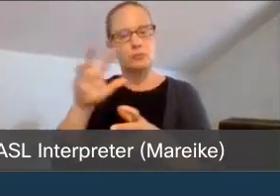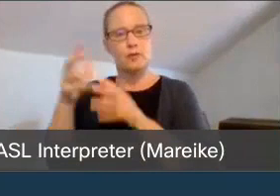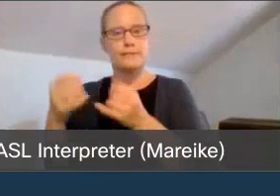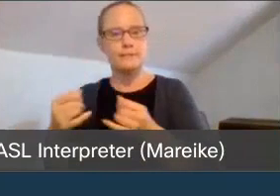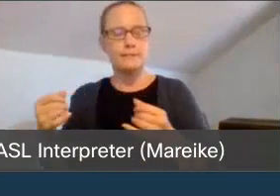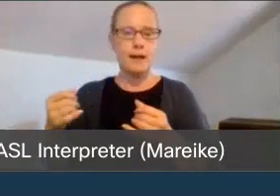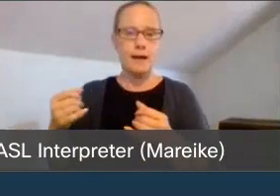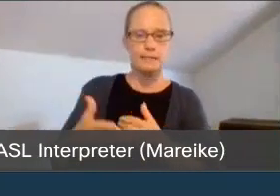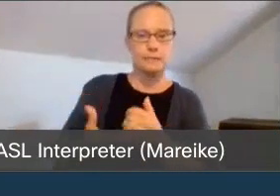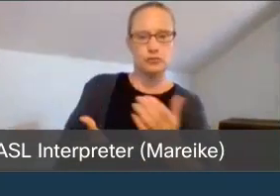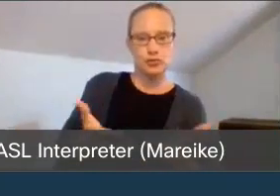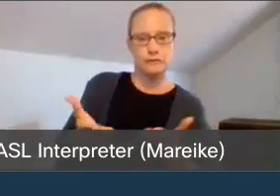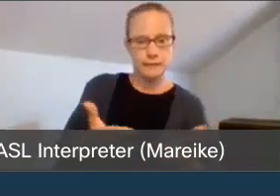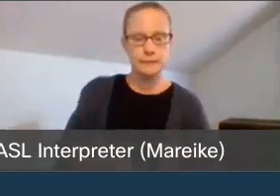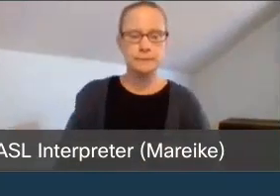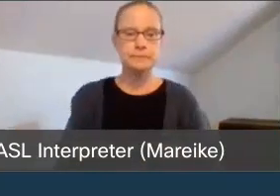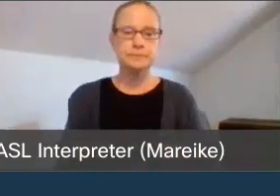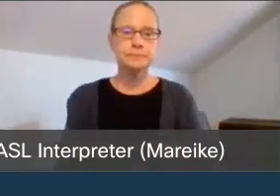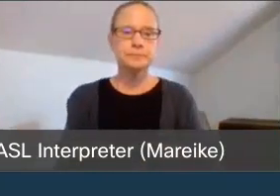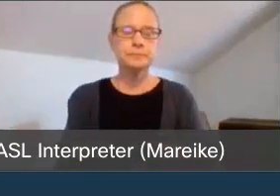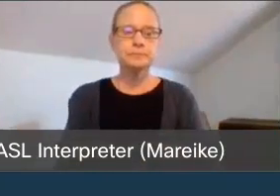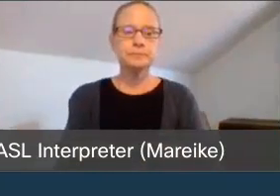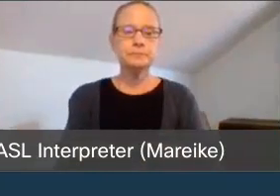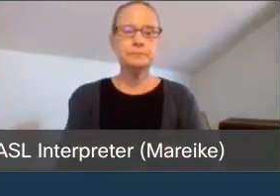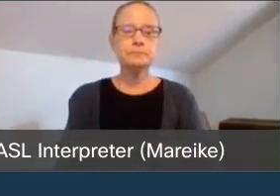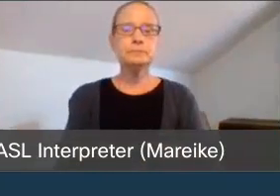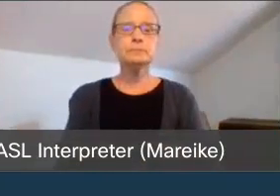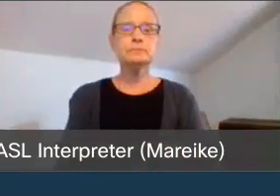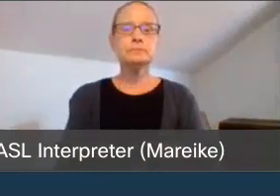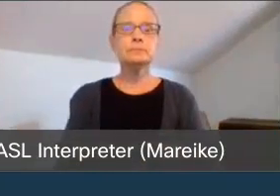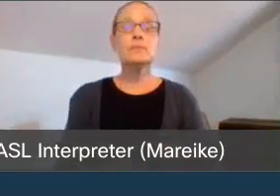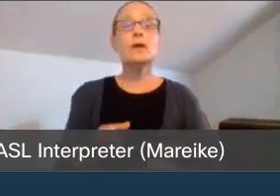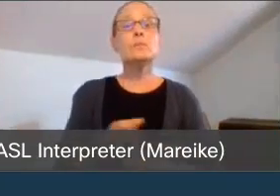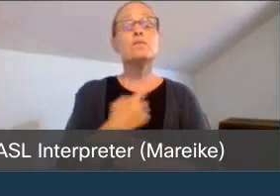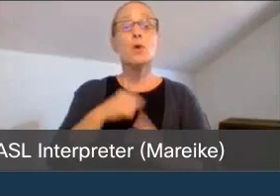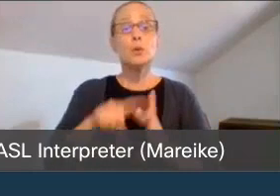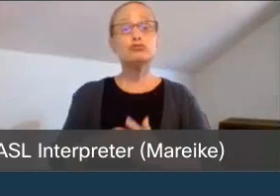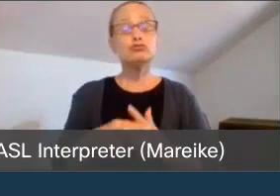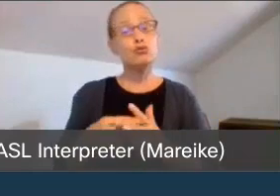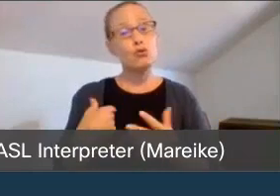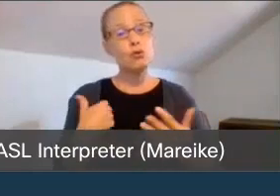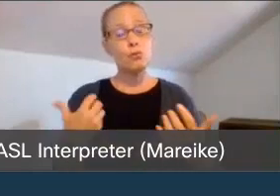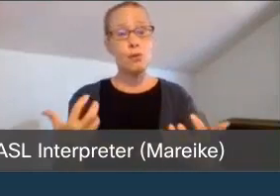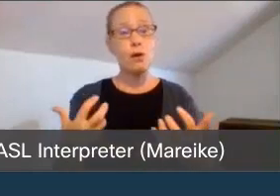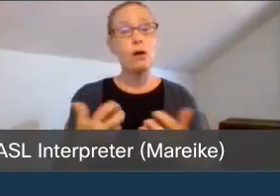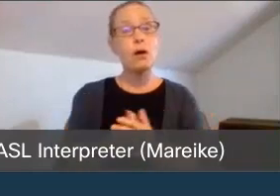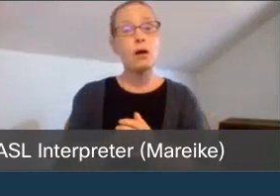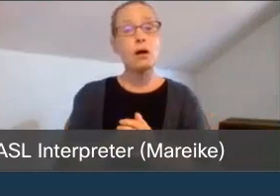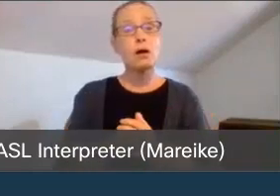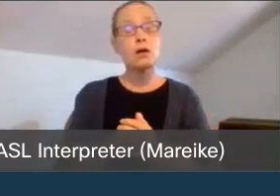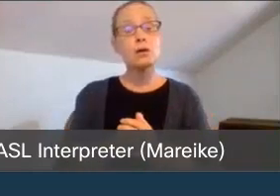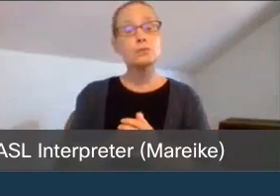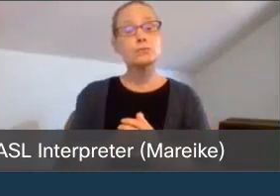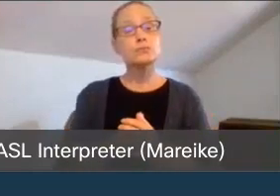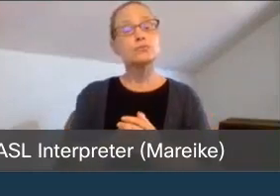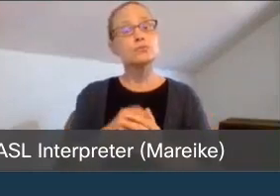line integration. So just before we get started, I'd like to put some context and